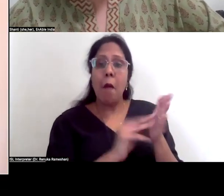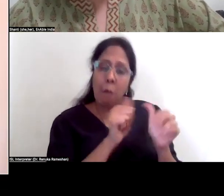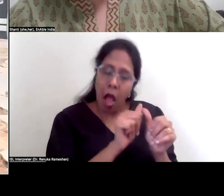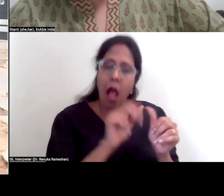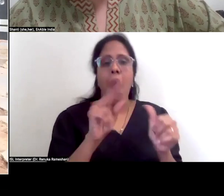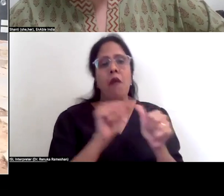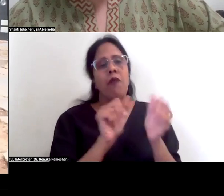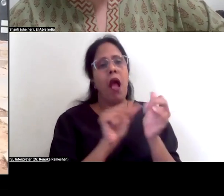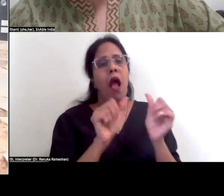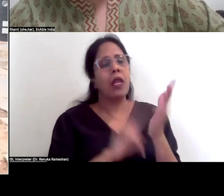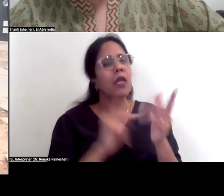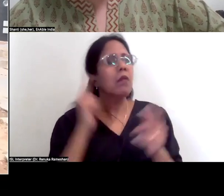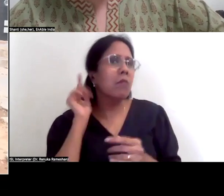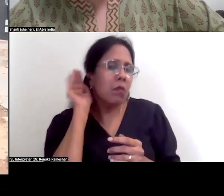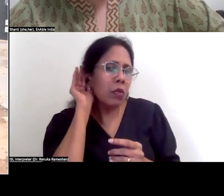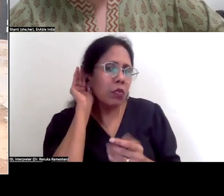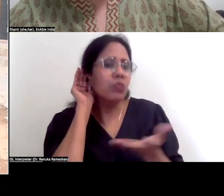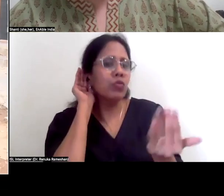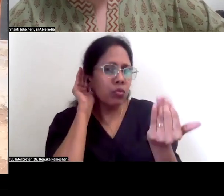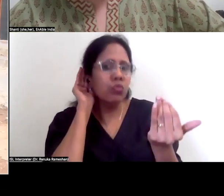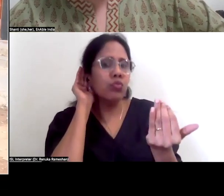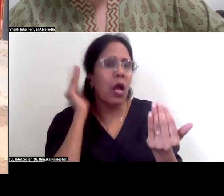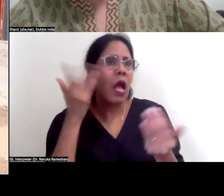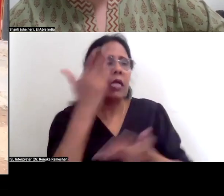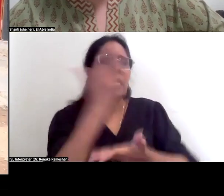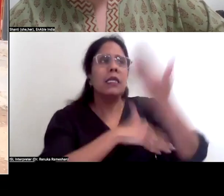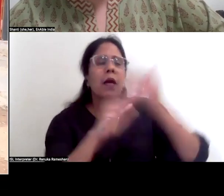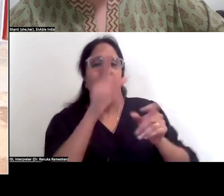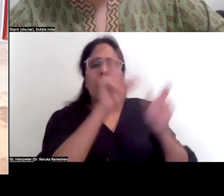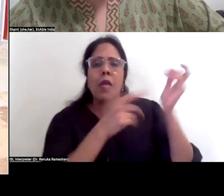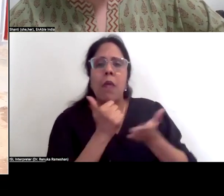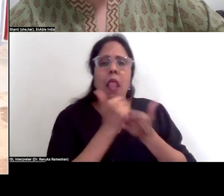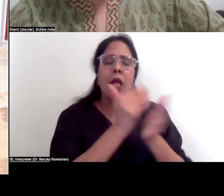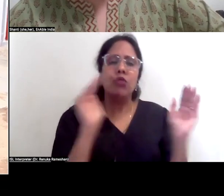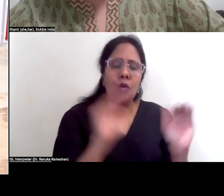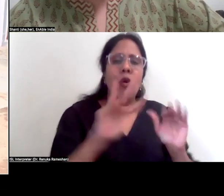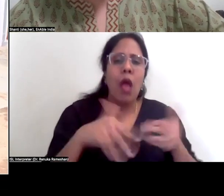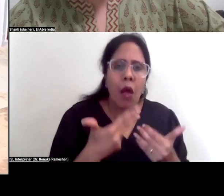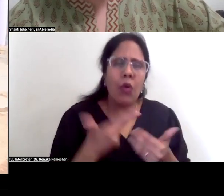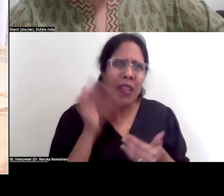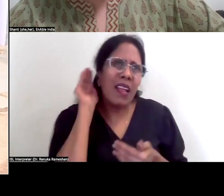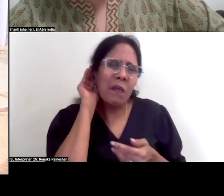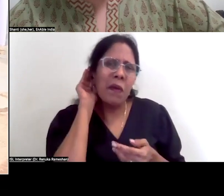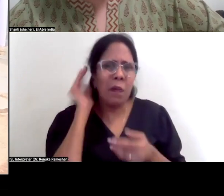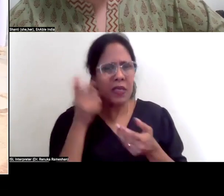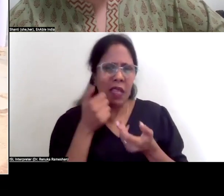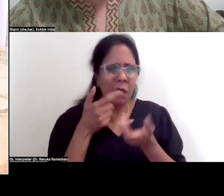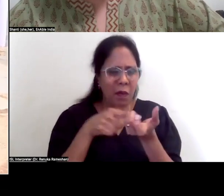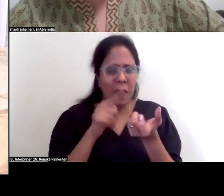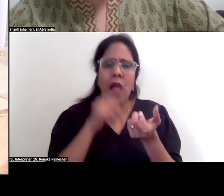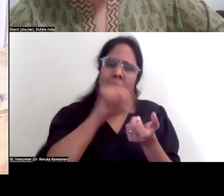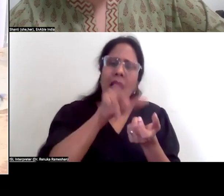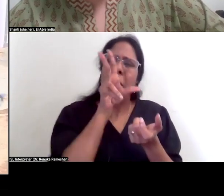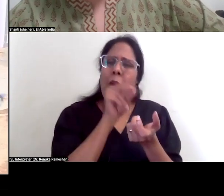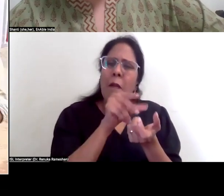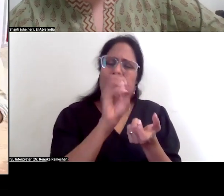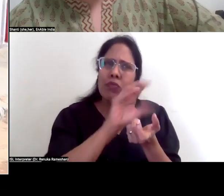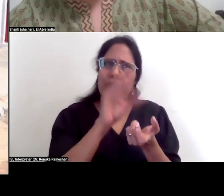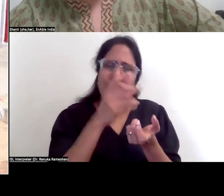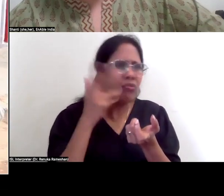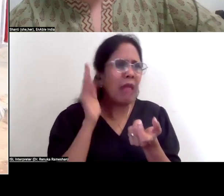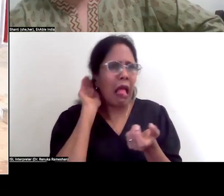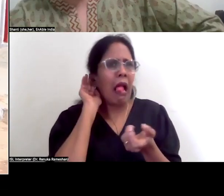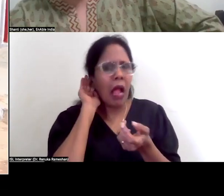with disability in my community. Initially, when I listened to the platform, I did not understand what they were talking about, but